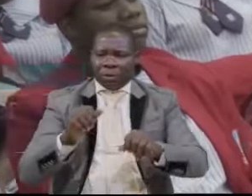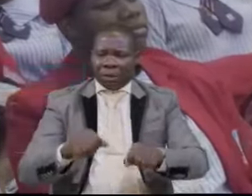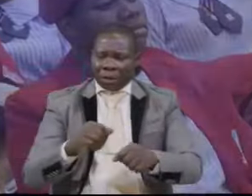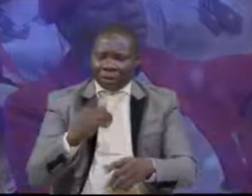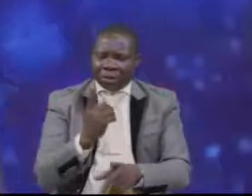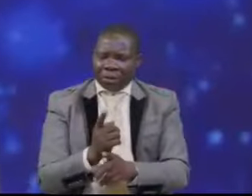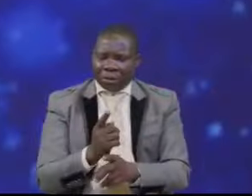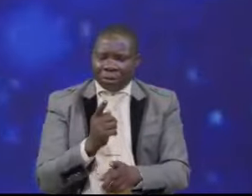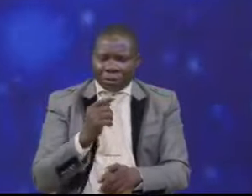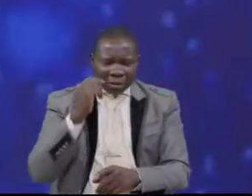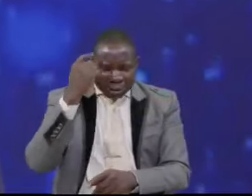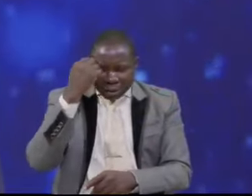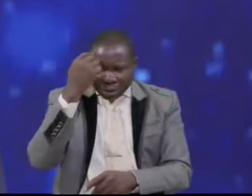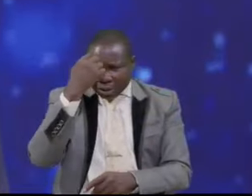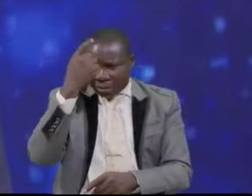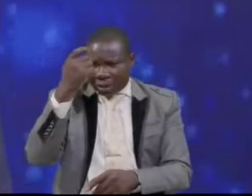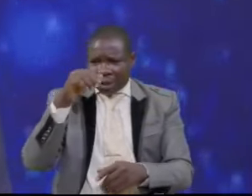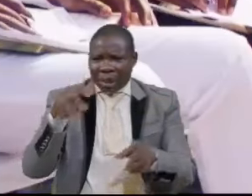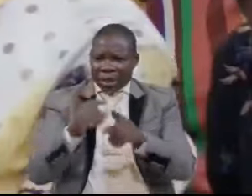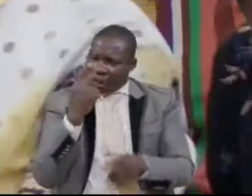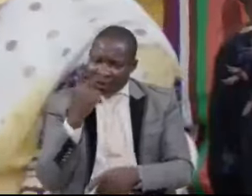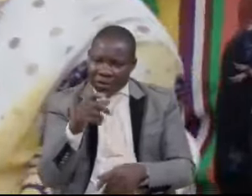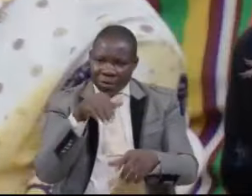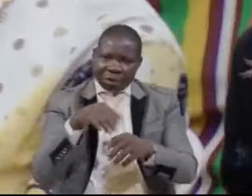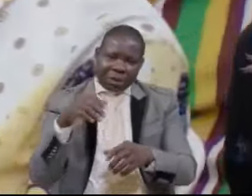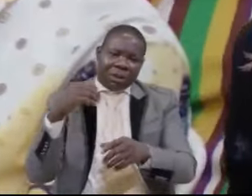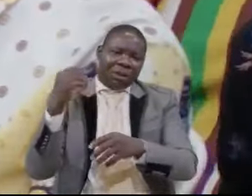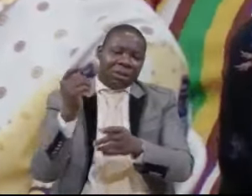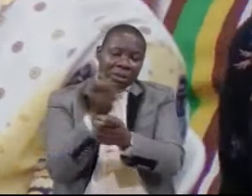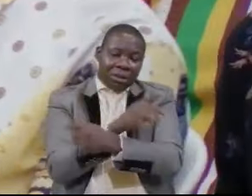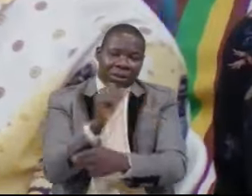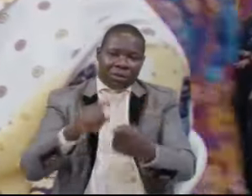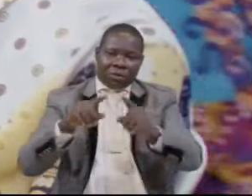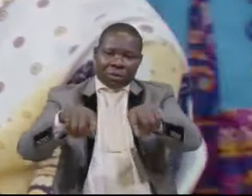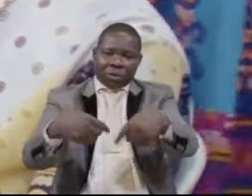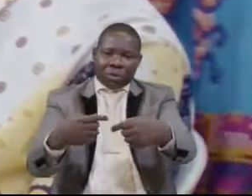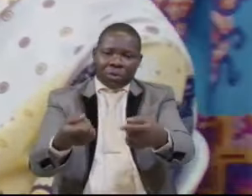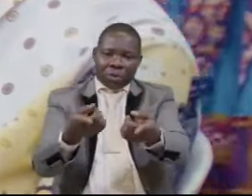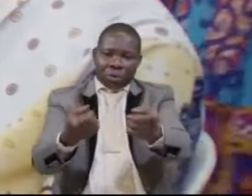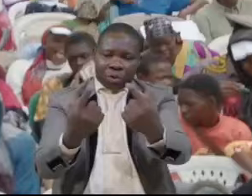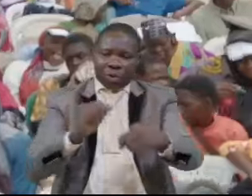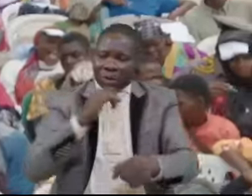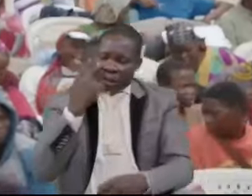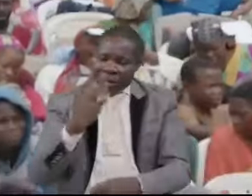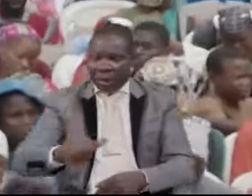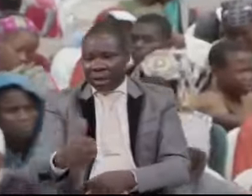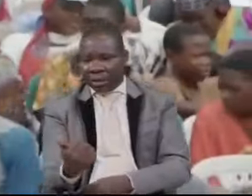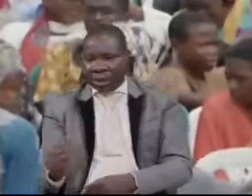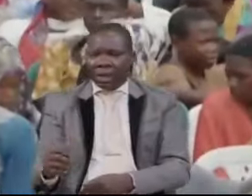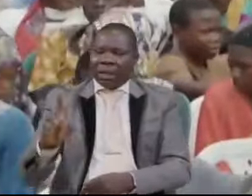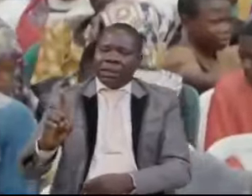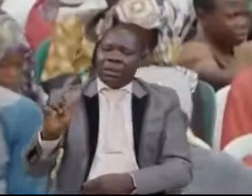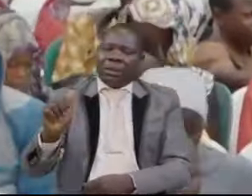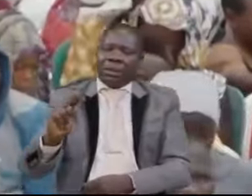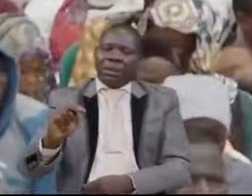to come, I see another Daniel. I see another Daniela. That as well, I can tell